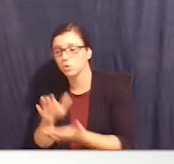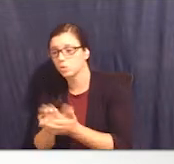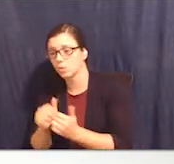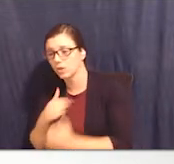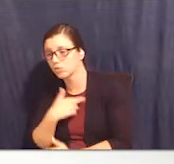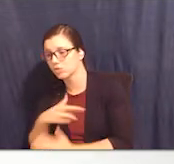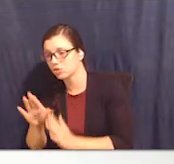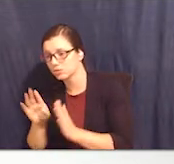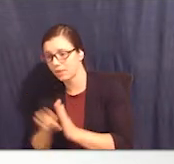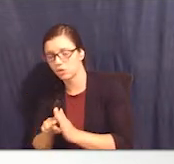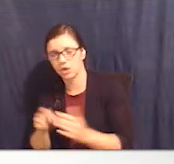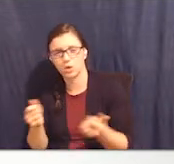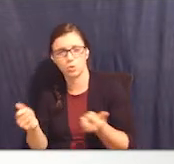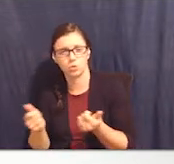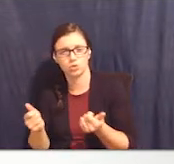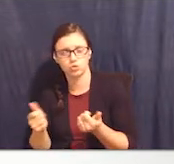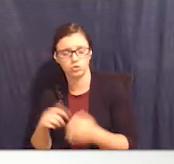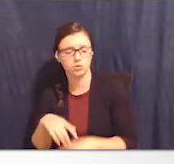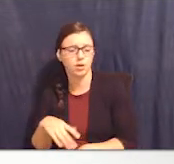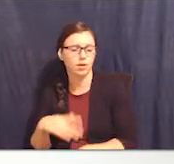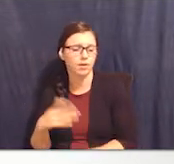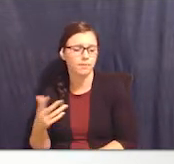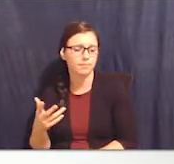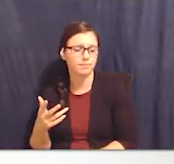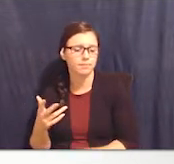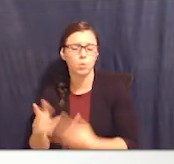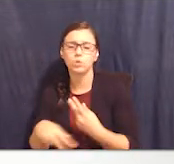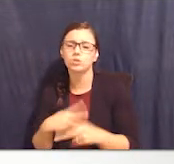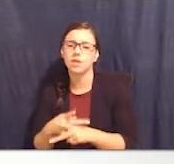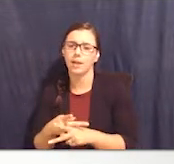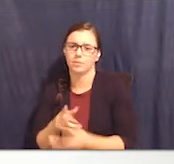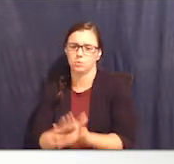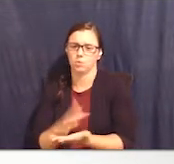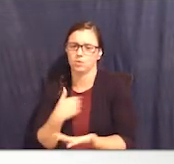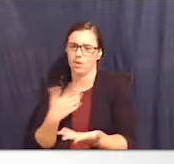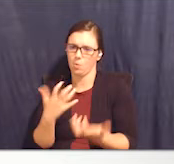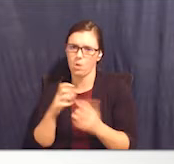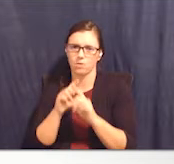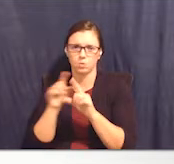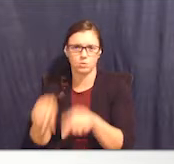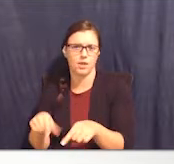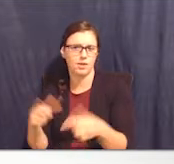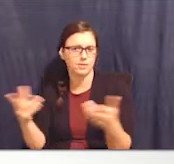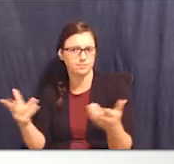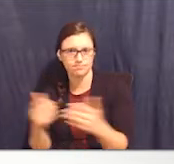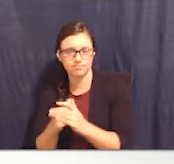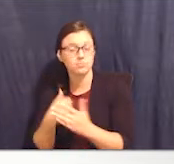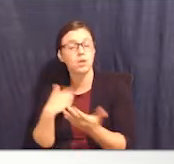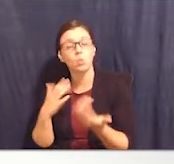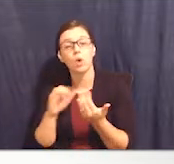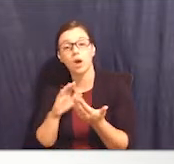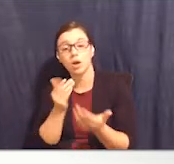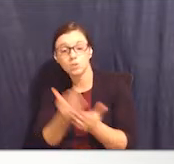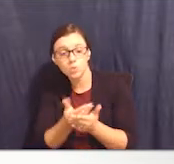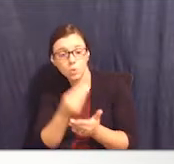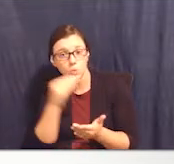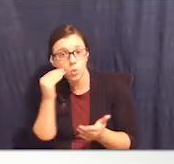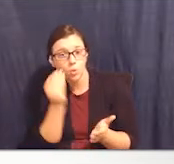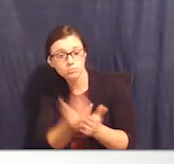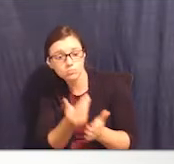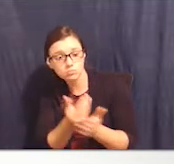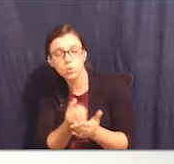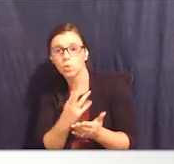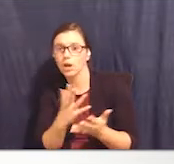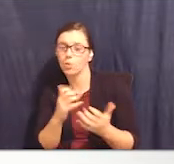know, we've gone from paper applications to online applications. And online applications just